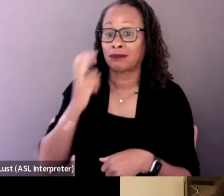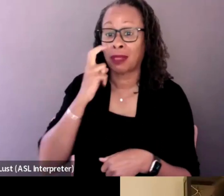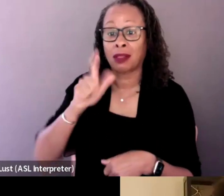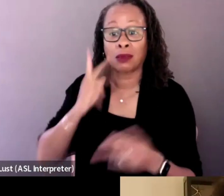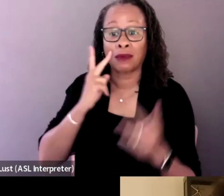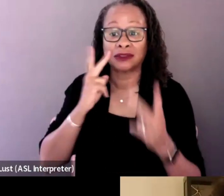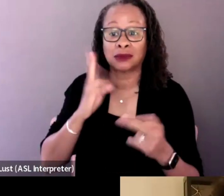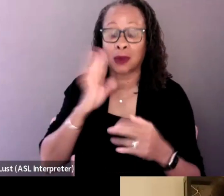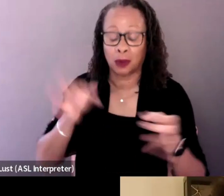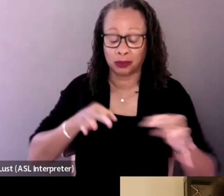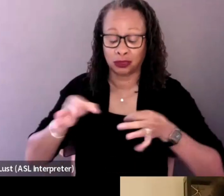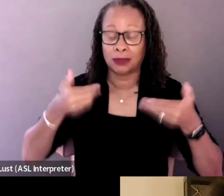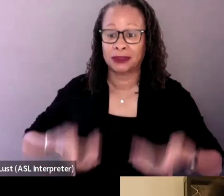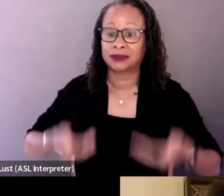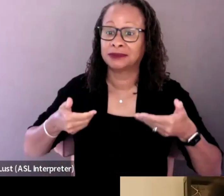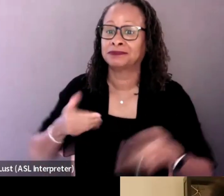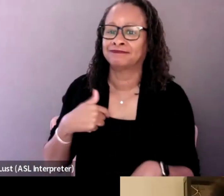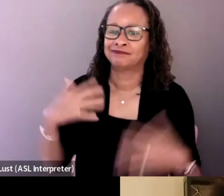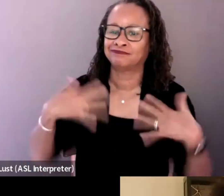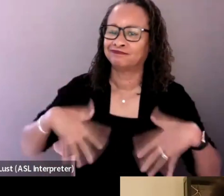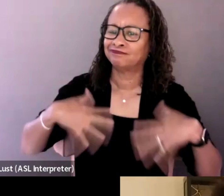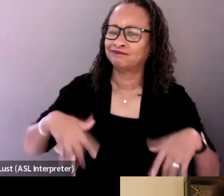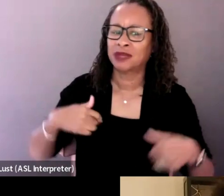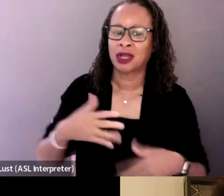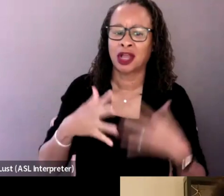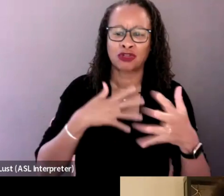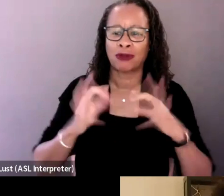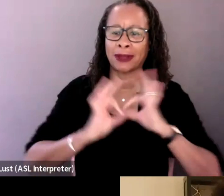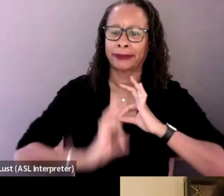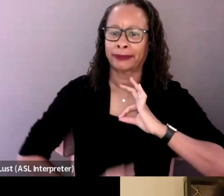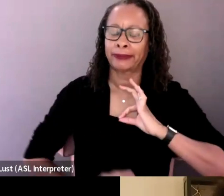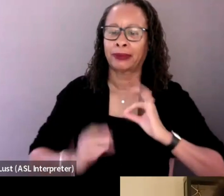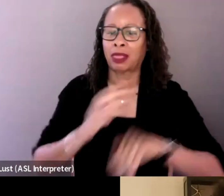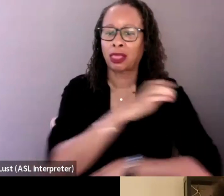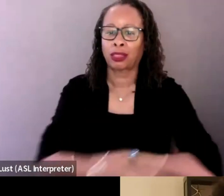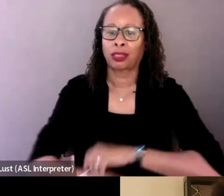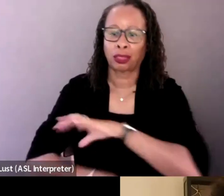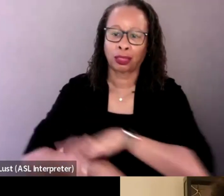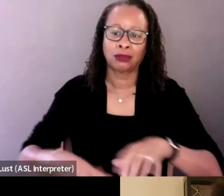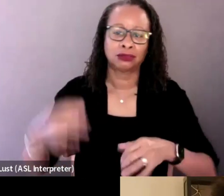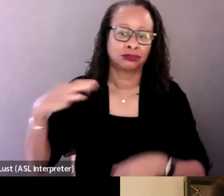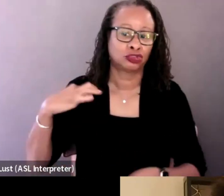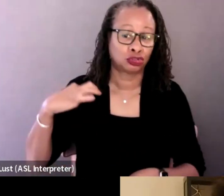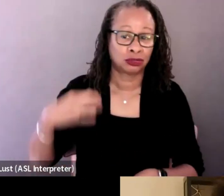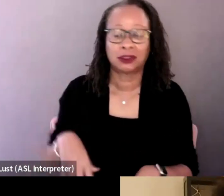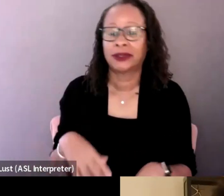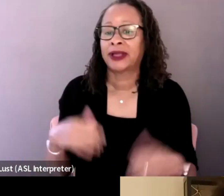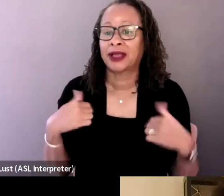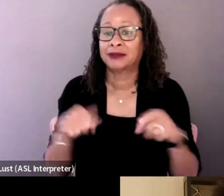going to describe myself. I am wearing a gray button-down long sleeve shirt. I'm